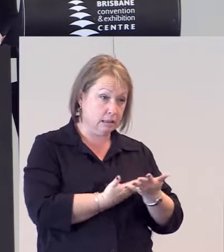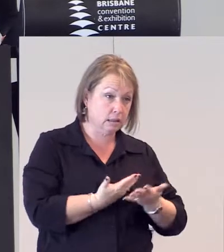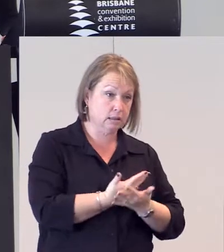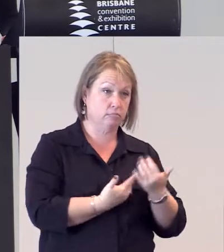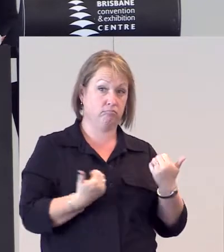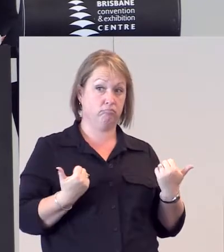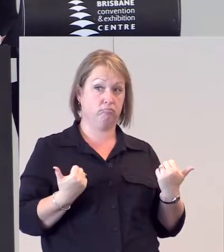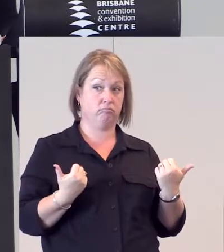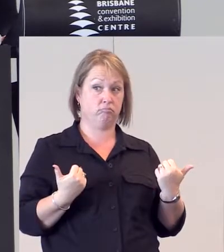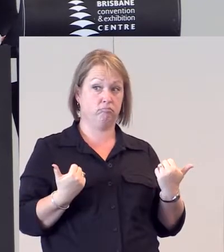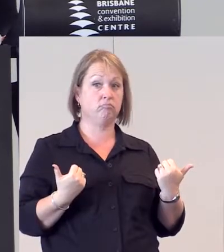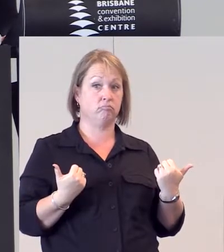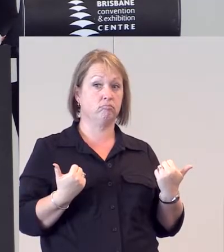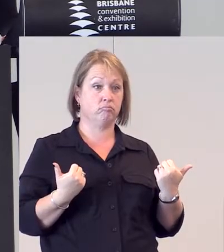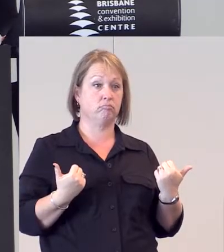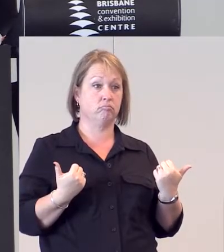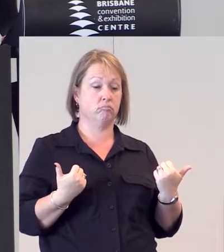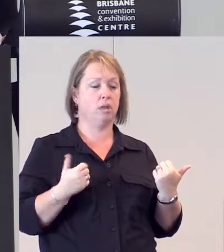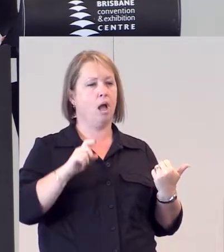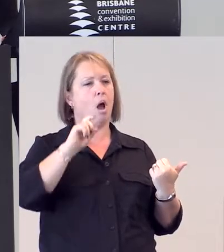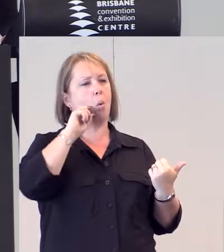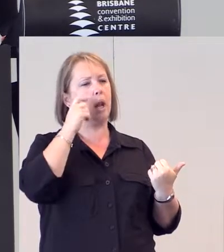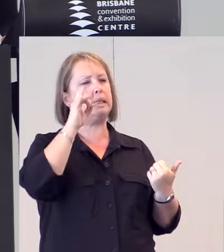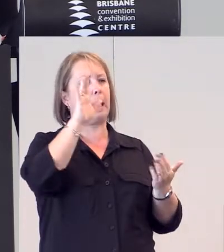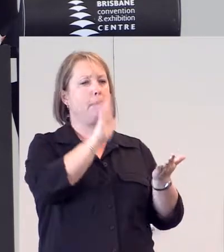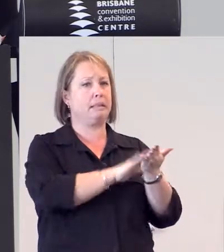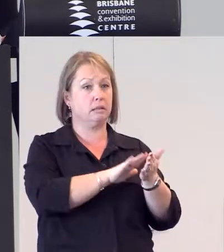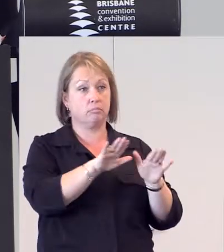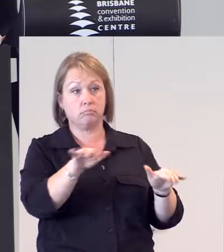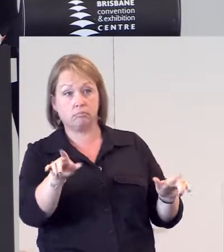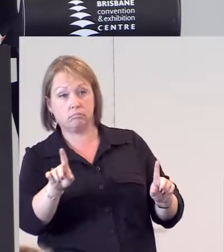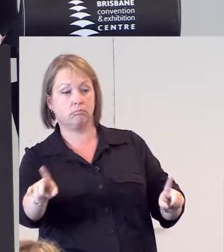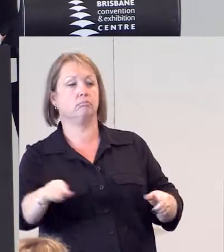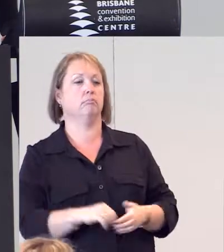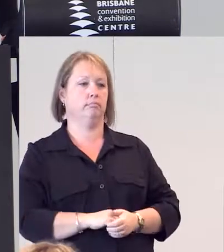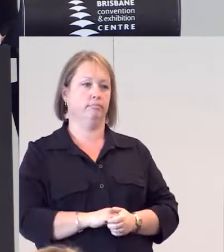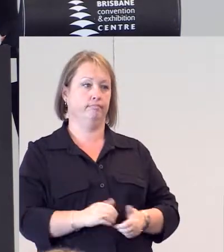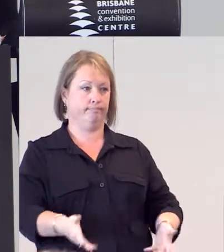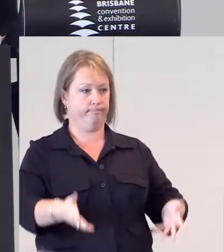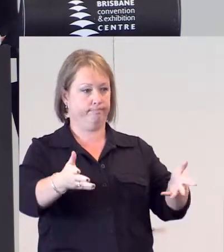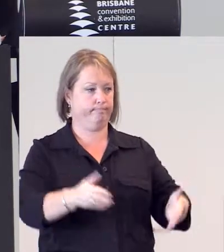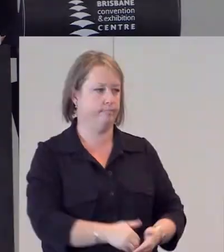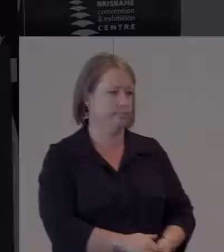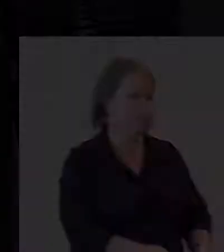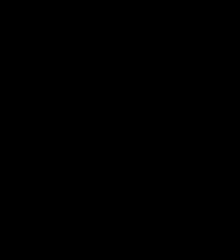Yeah. Okay. We'll check in 10 minutes. Right, go.